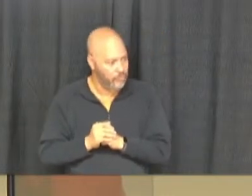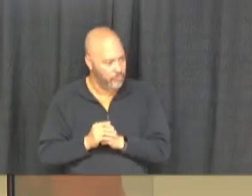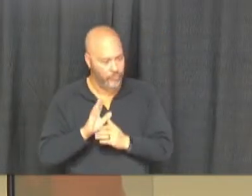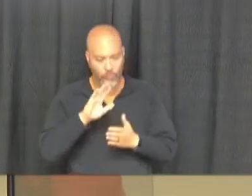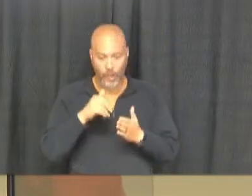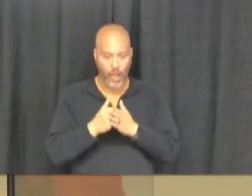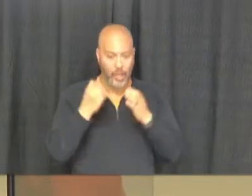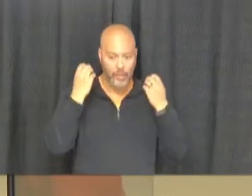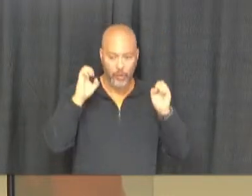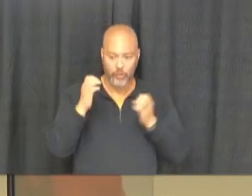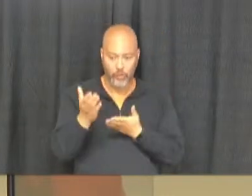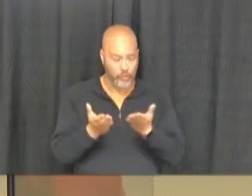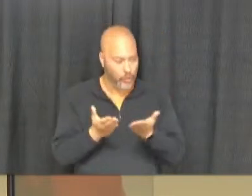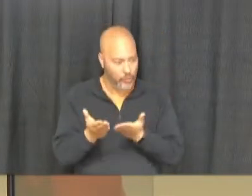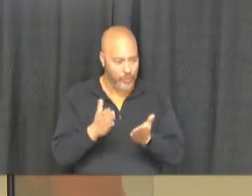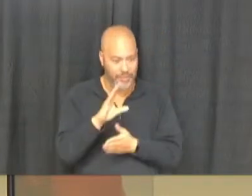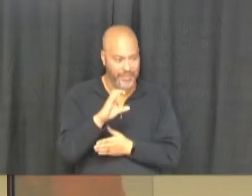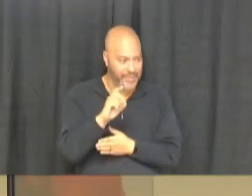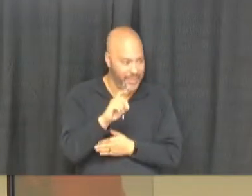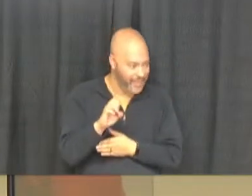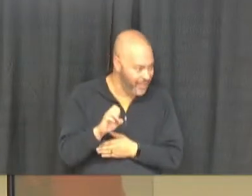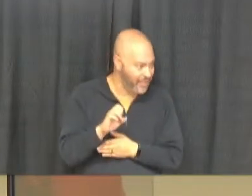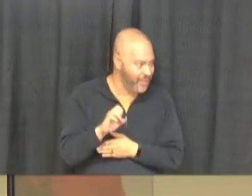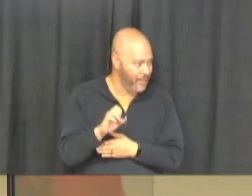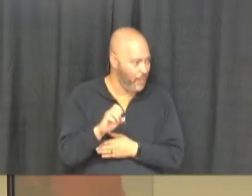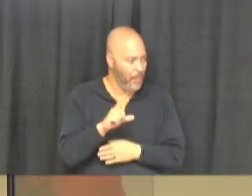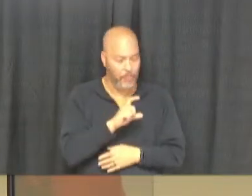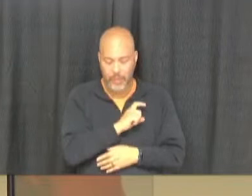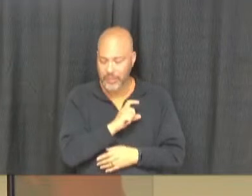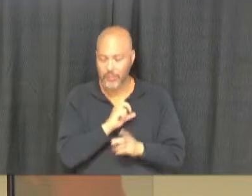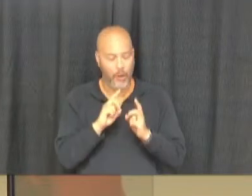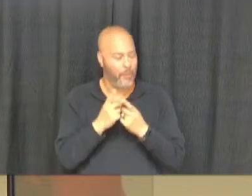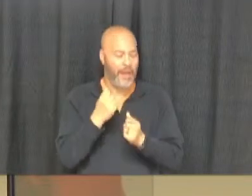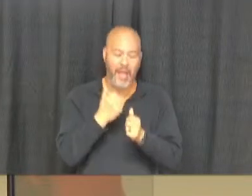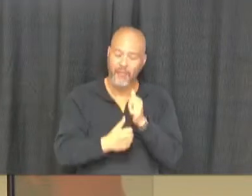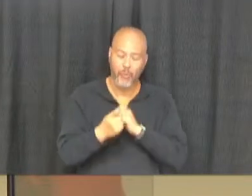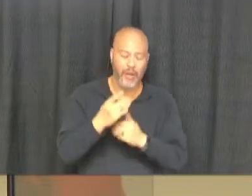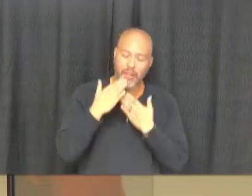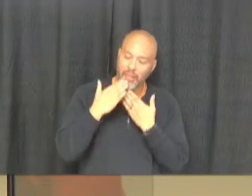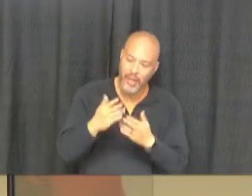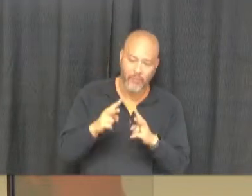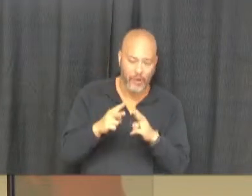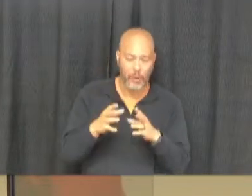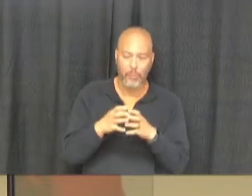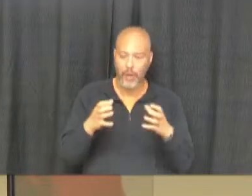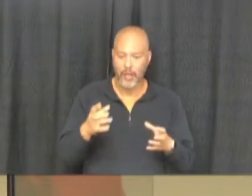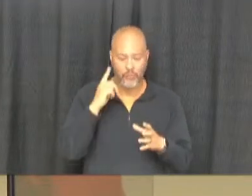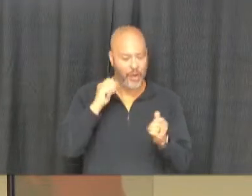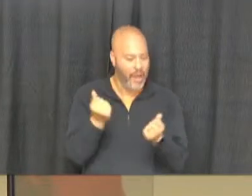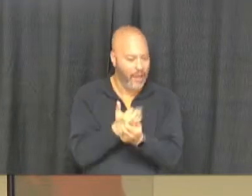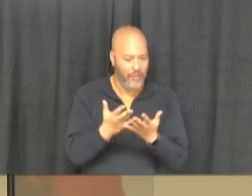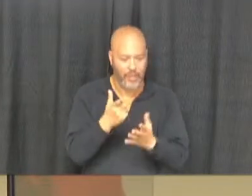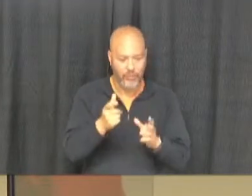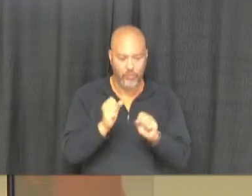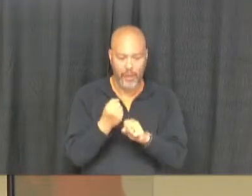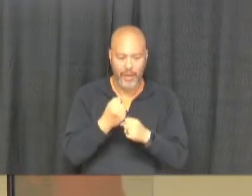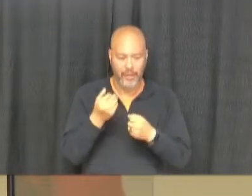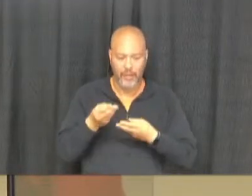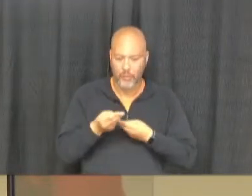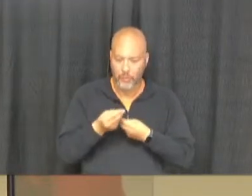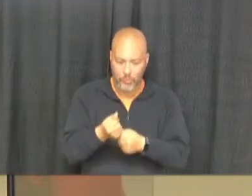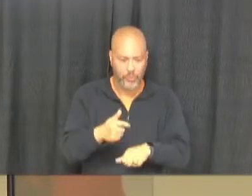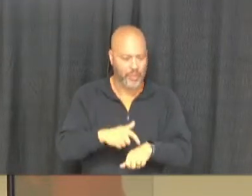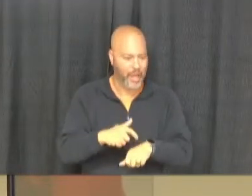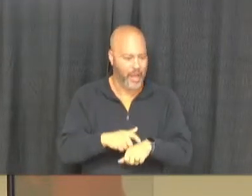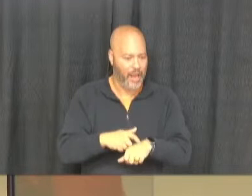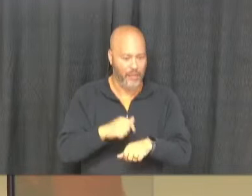All of our emergency services, CDE, police department, everyone. Thank you all for everything that you did to help get through that time,